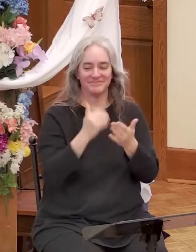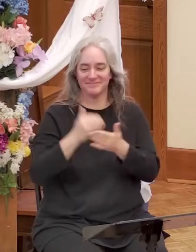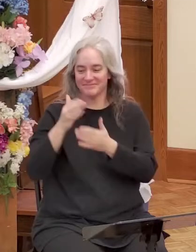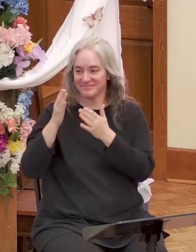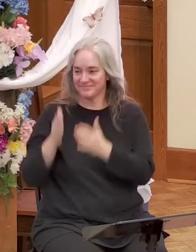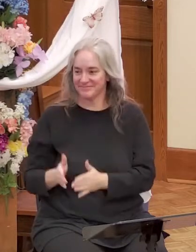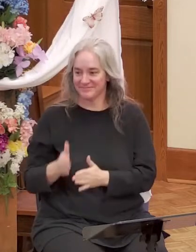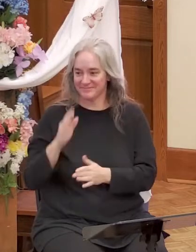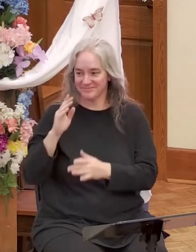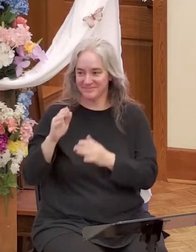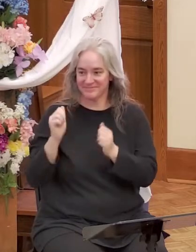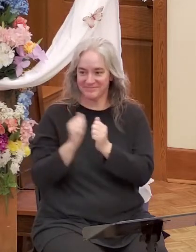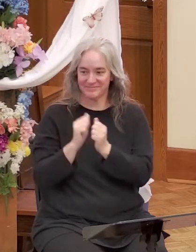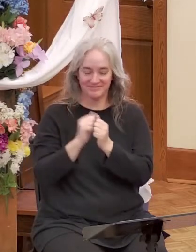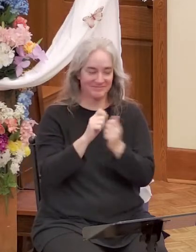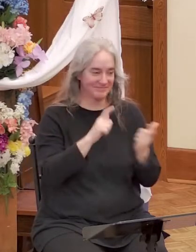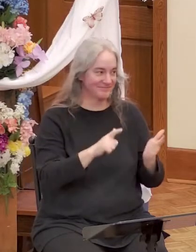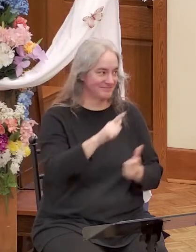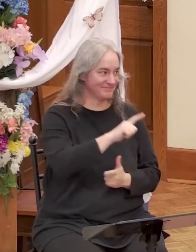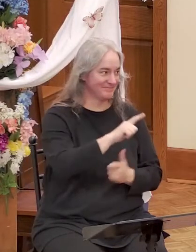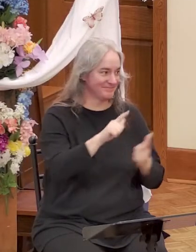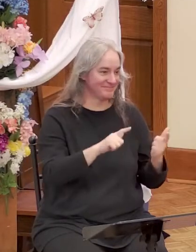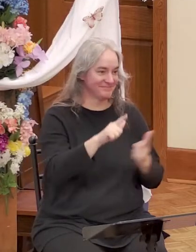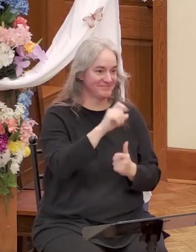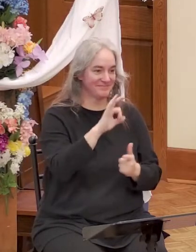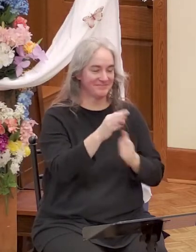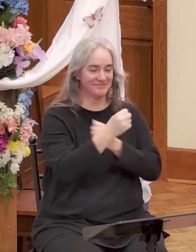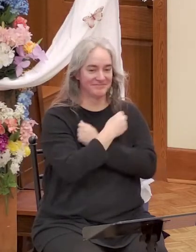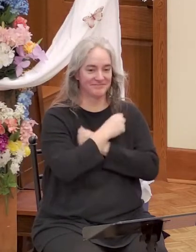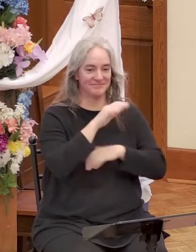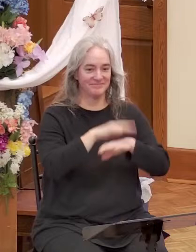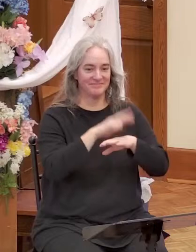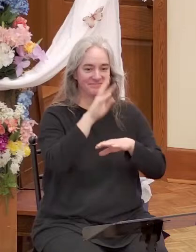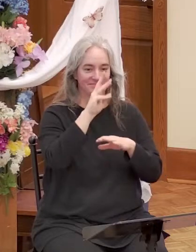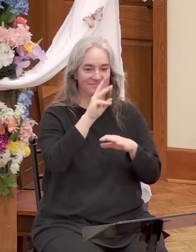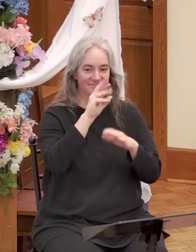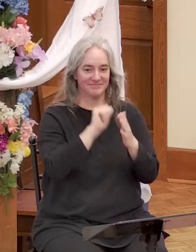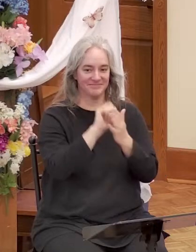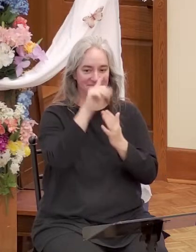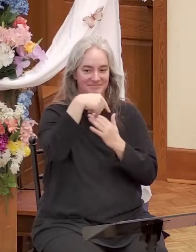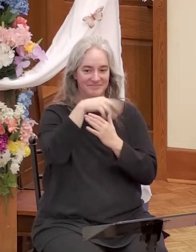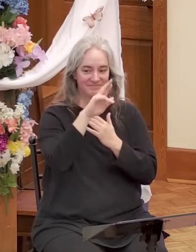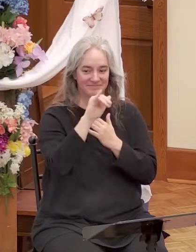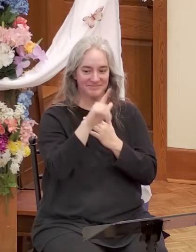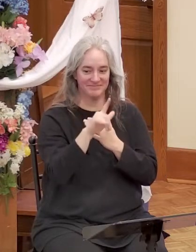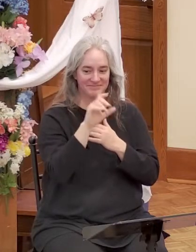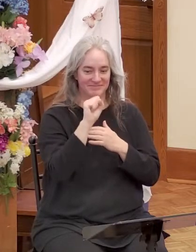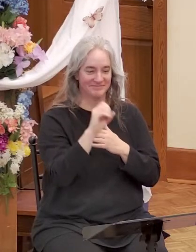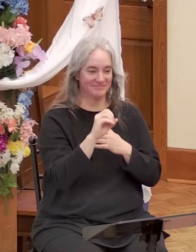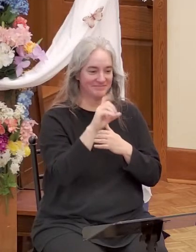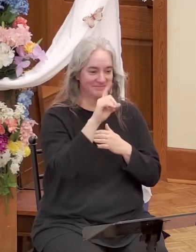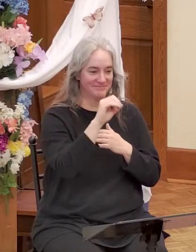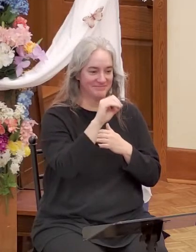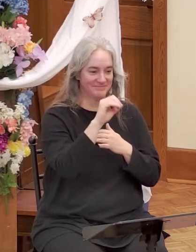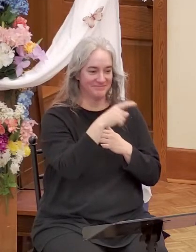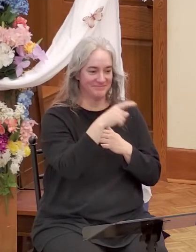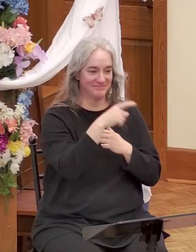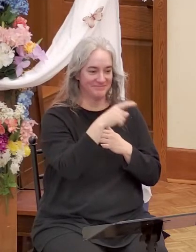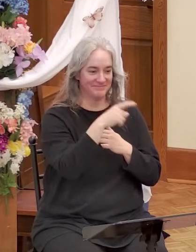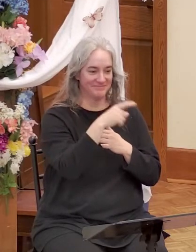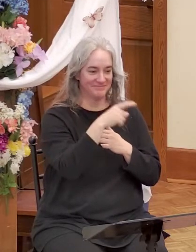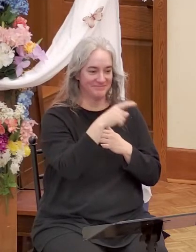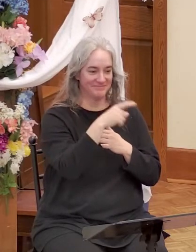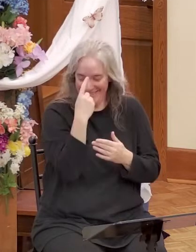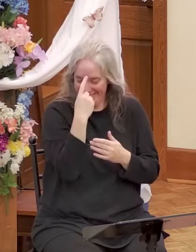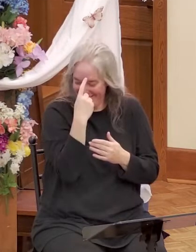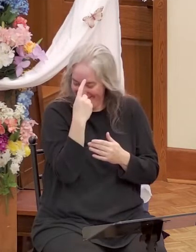with their loads of love on the 16th of April. So do you all understand?